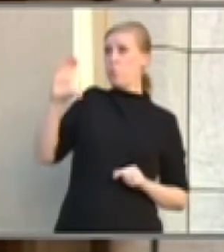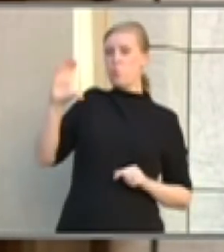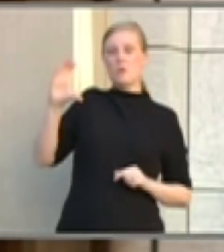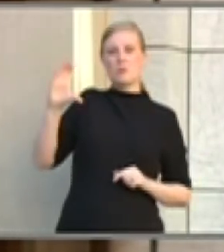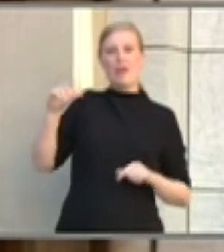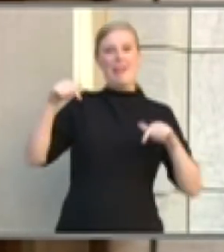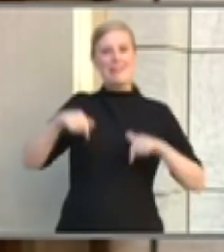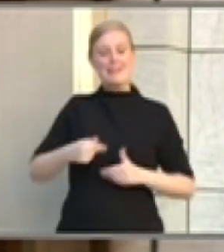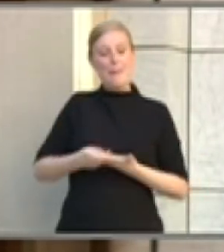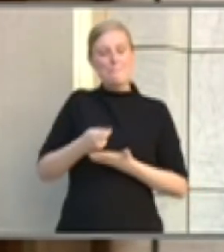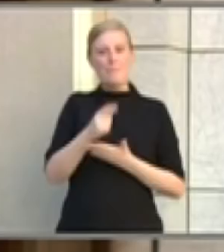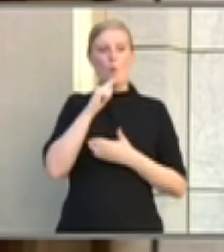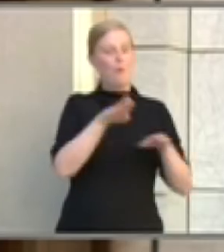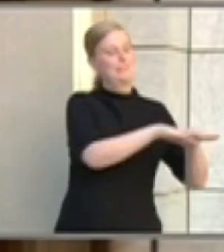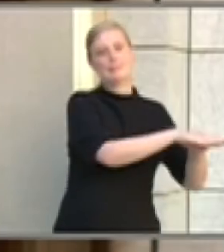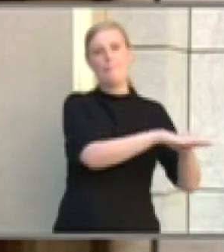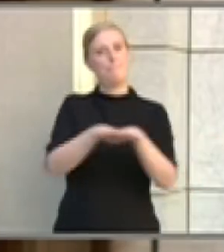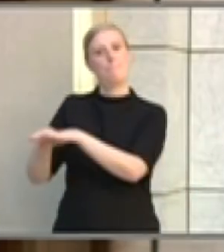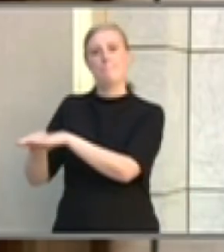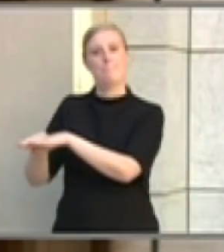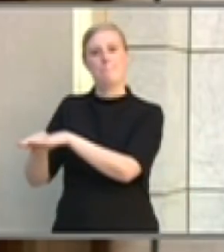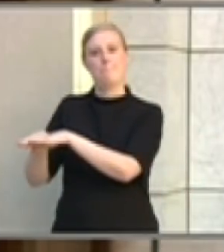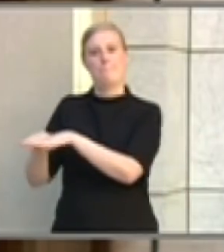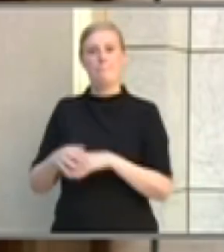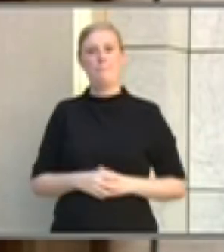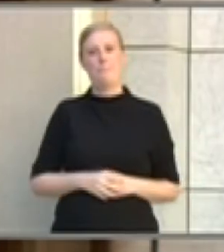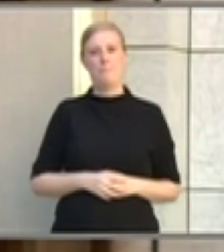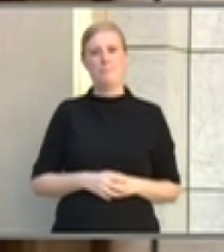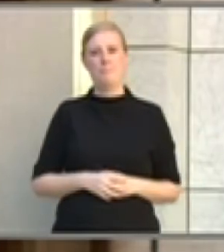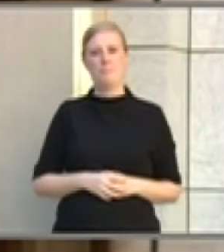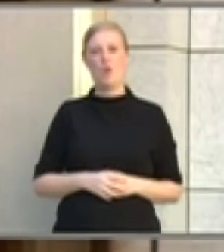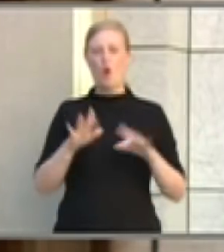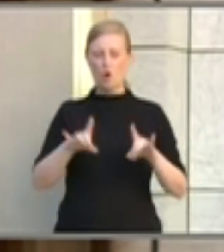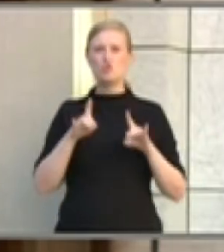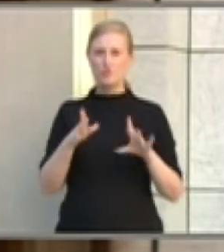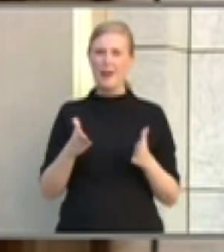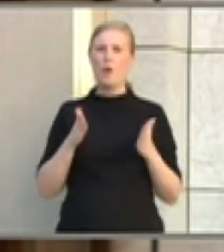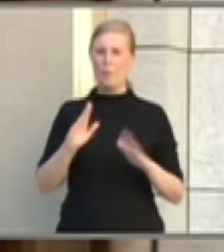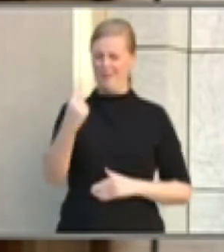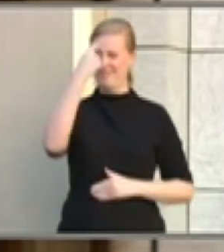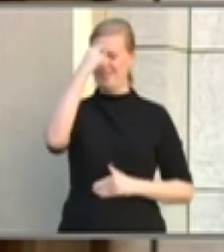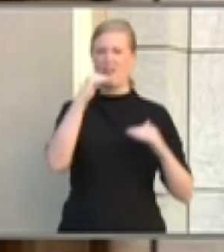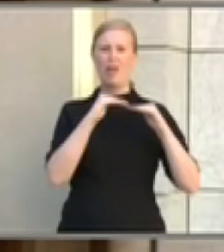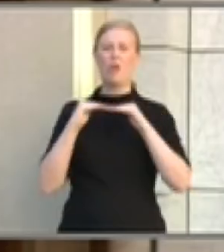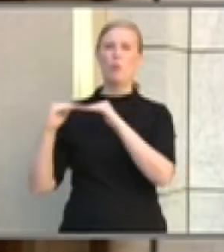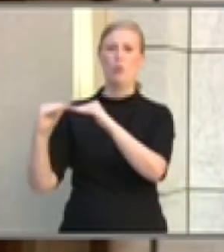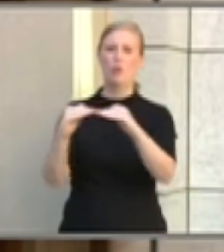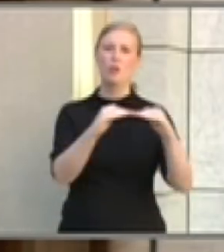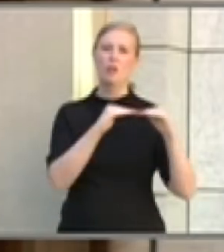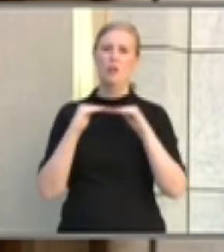That is not the Australian way. If one person falls on a hard time, if anyone falls on a hard